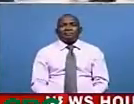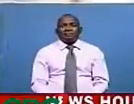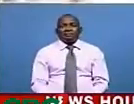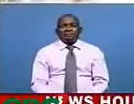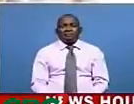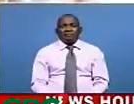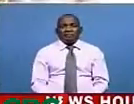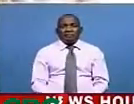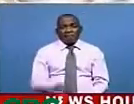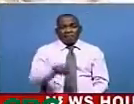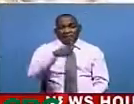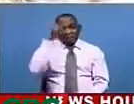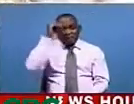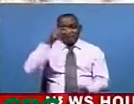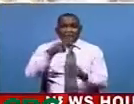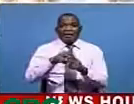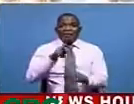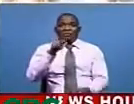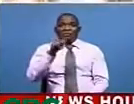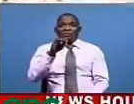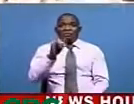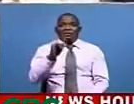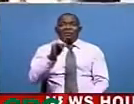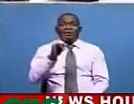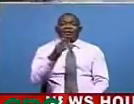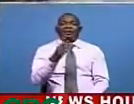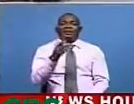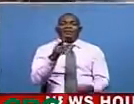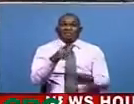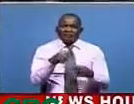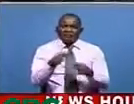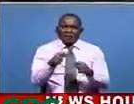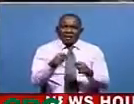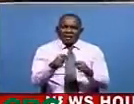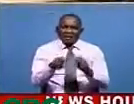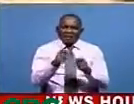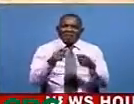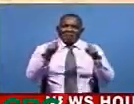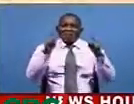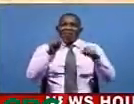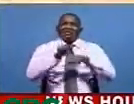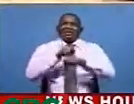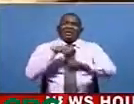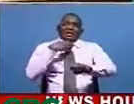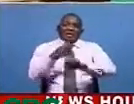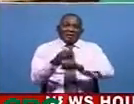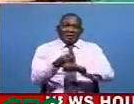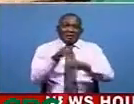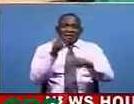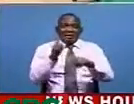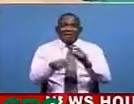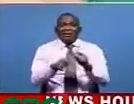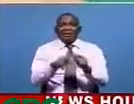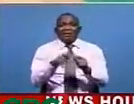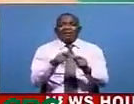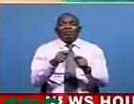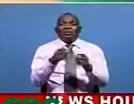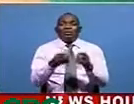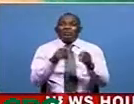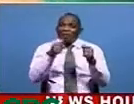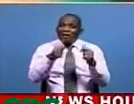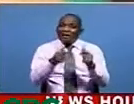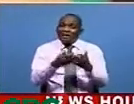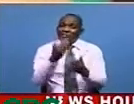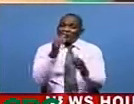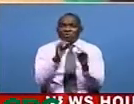Emmanuel Kofi is calling on his peers to gun for success and hard work other than the get-rich-quick syndrome,